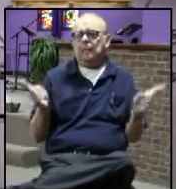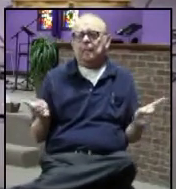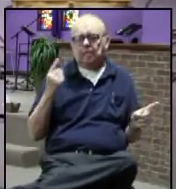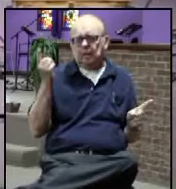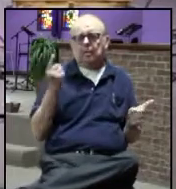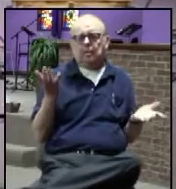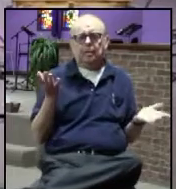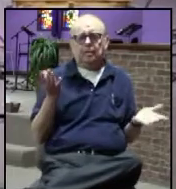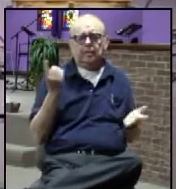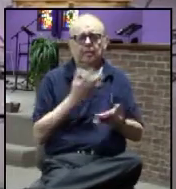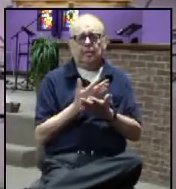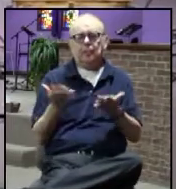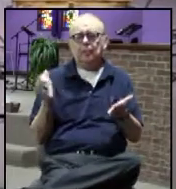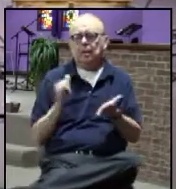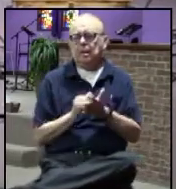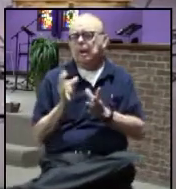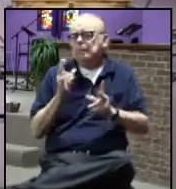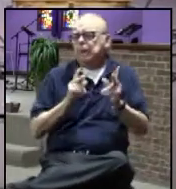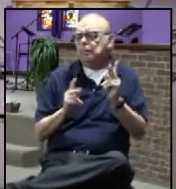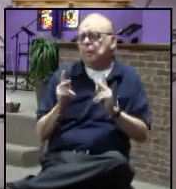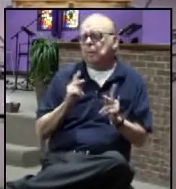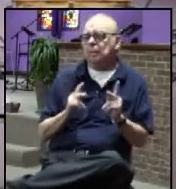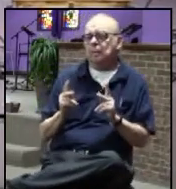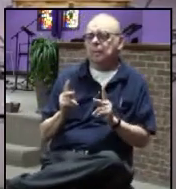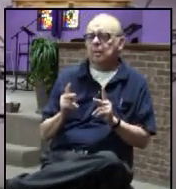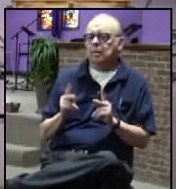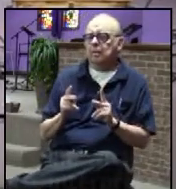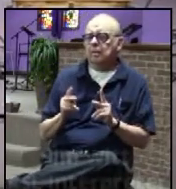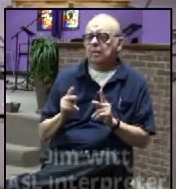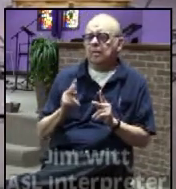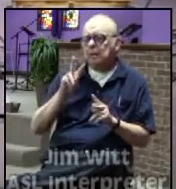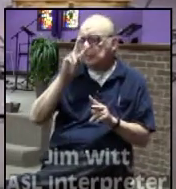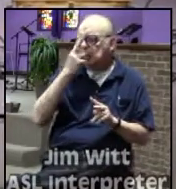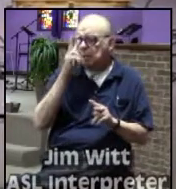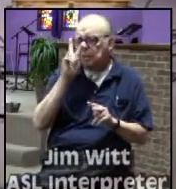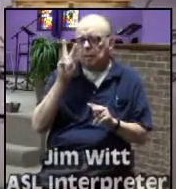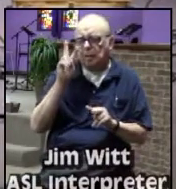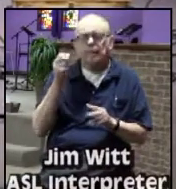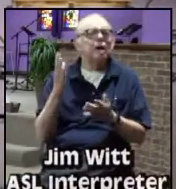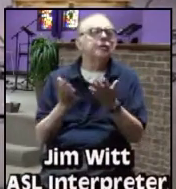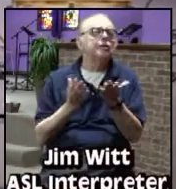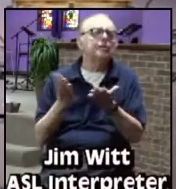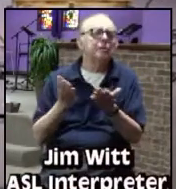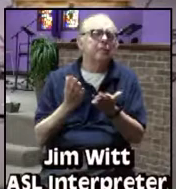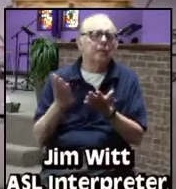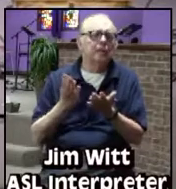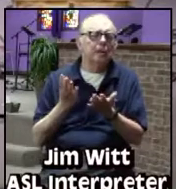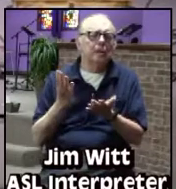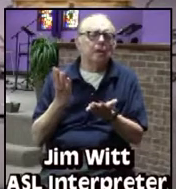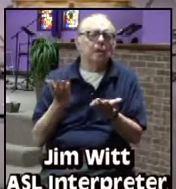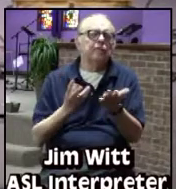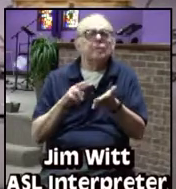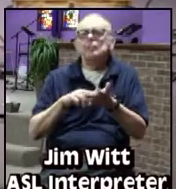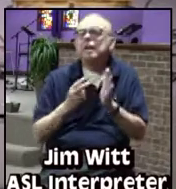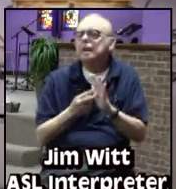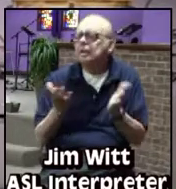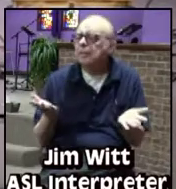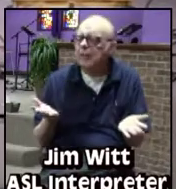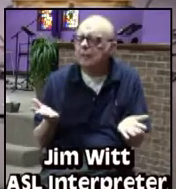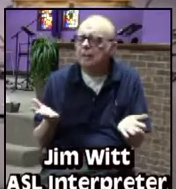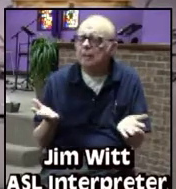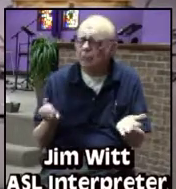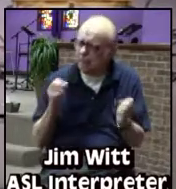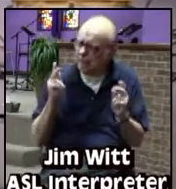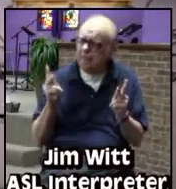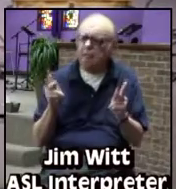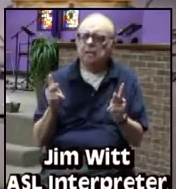I think one of the things that people misunderstood about serving, what serving is all about,